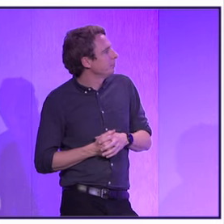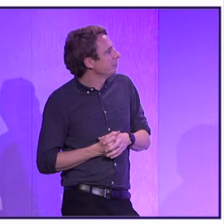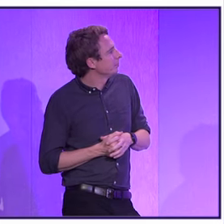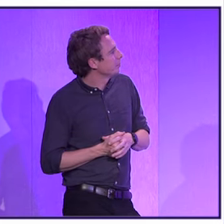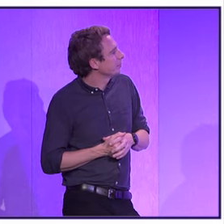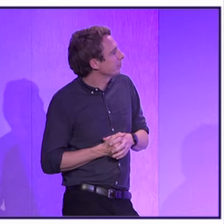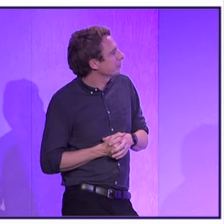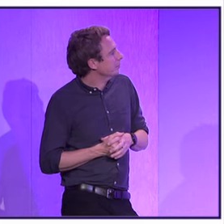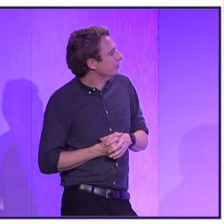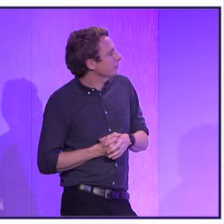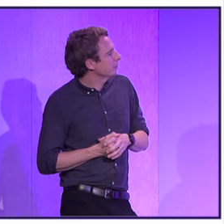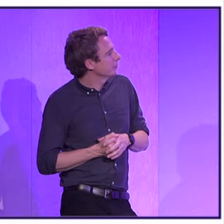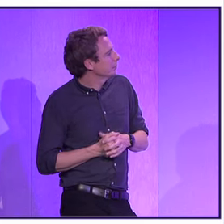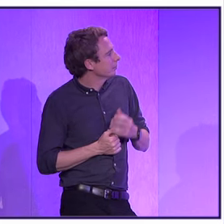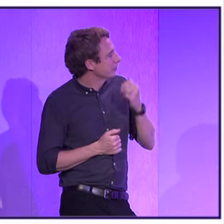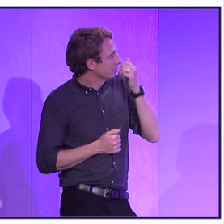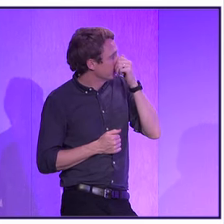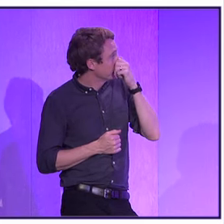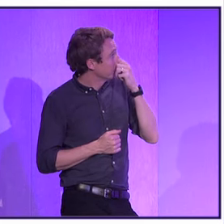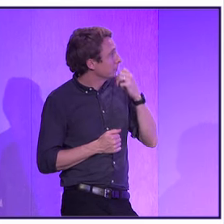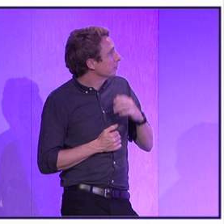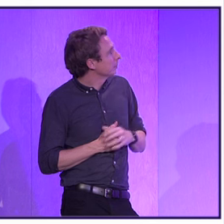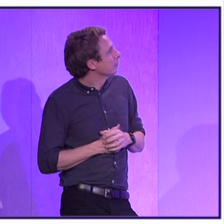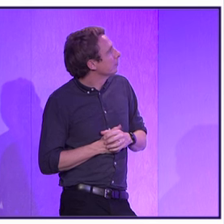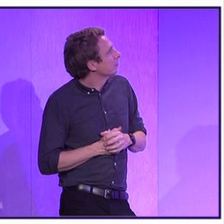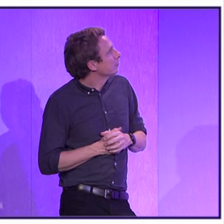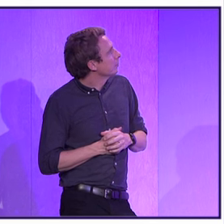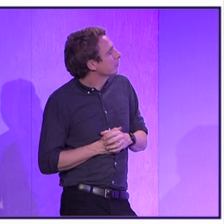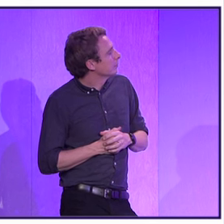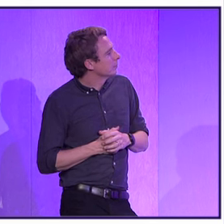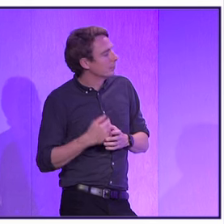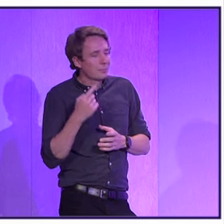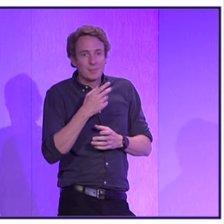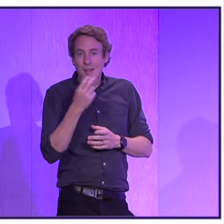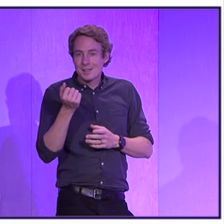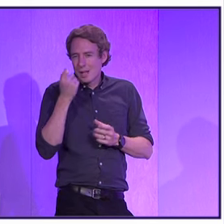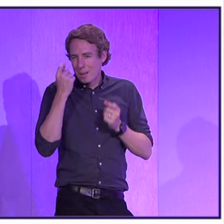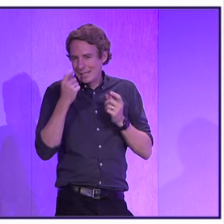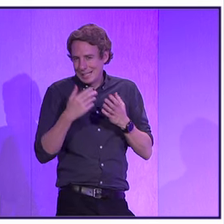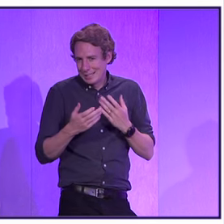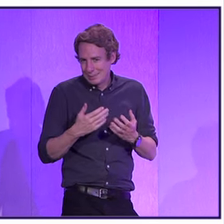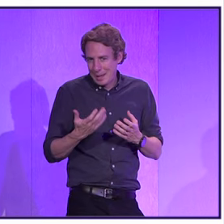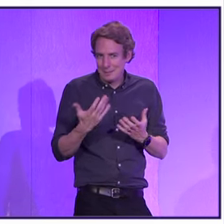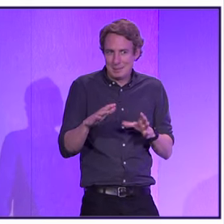Okay. Right. Okay, here's some I made earlier.